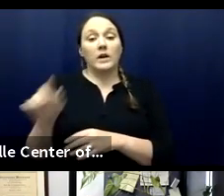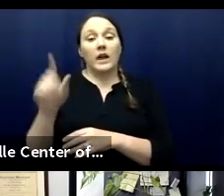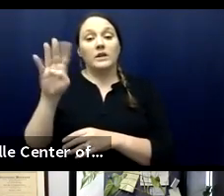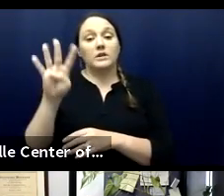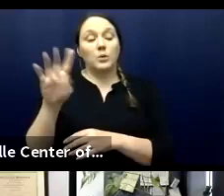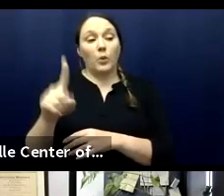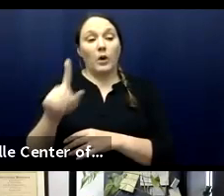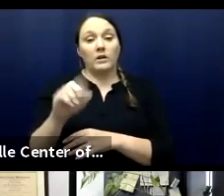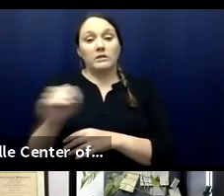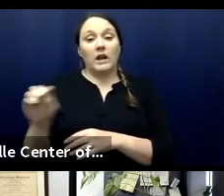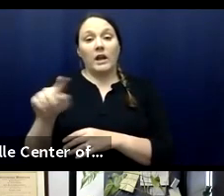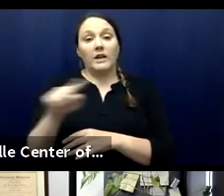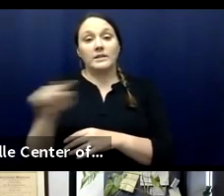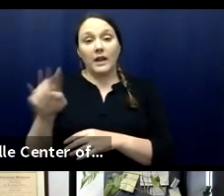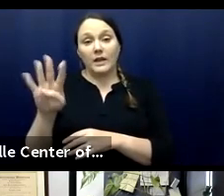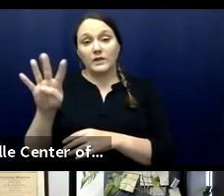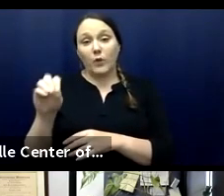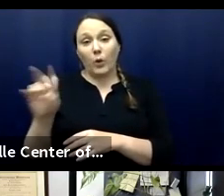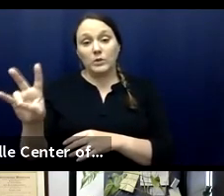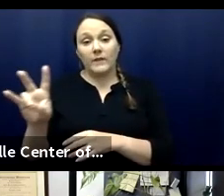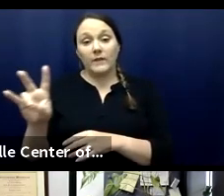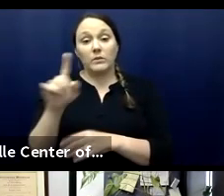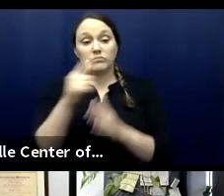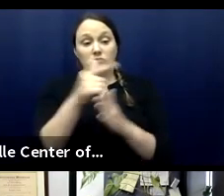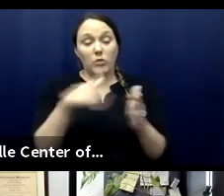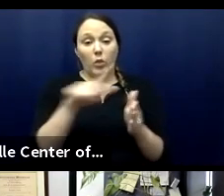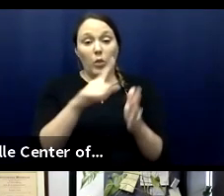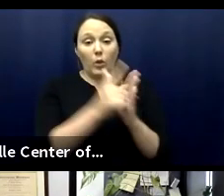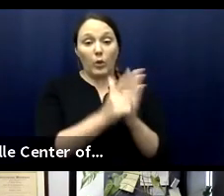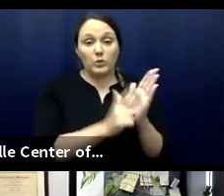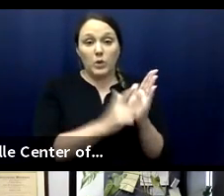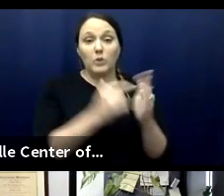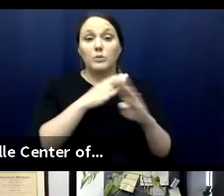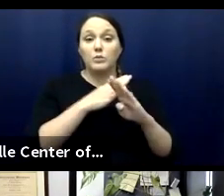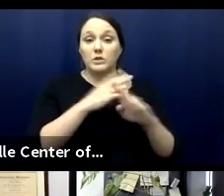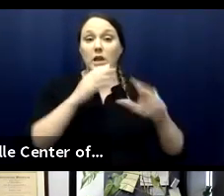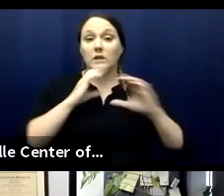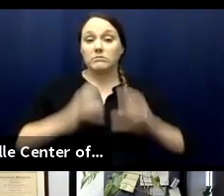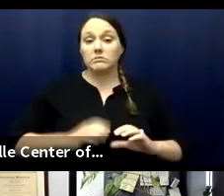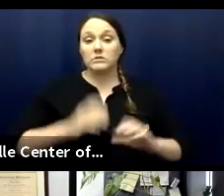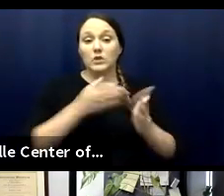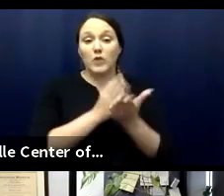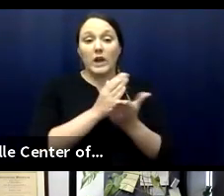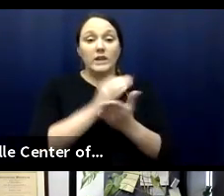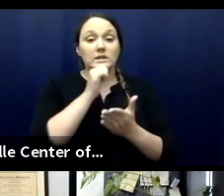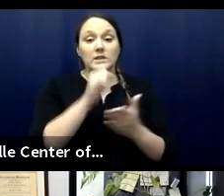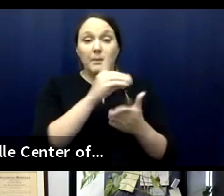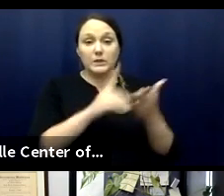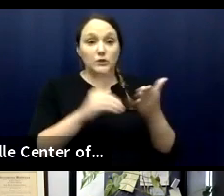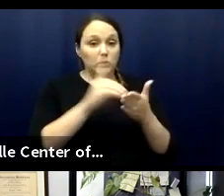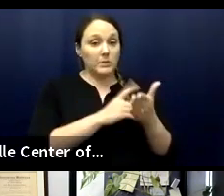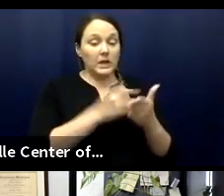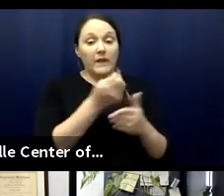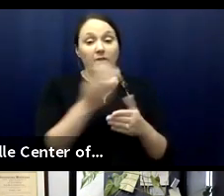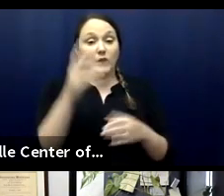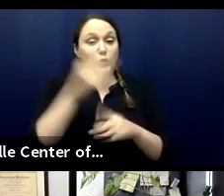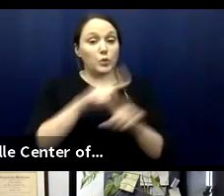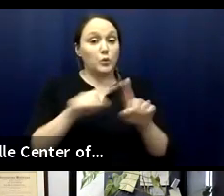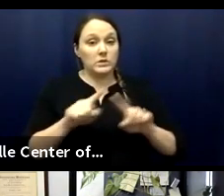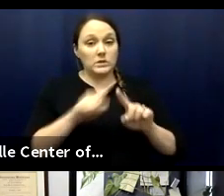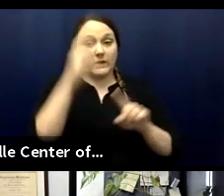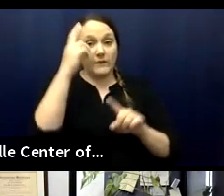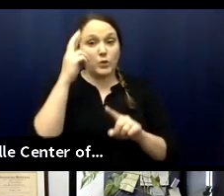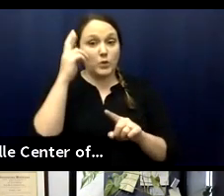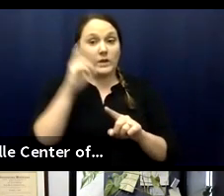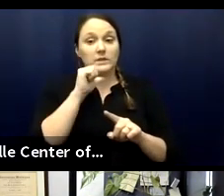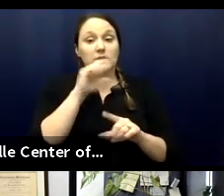4-1-407. Those laws and others protect citizens' rights to not be discriminated against for multiple reasons that include, but are not